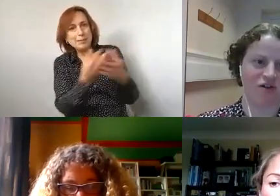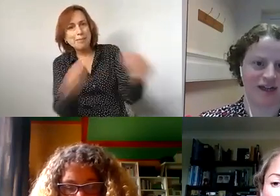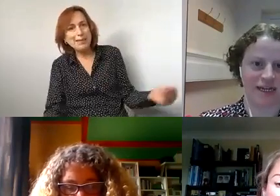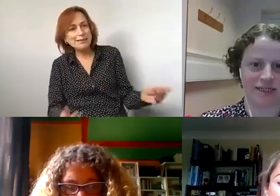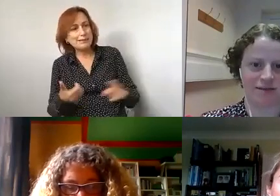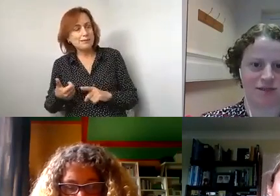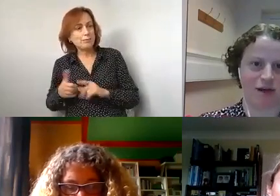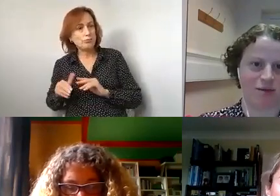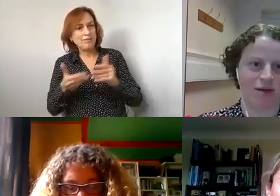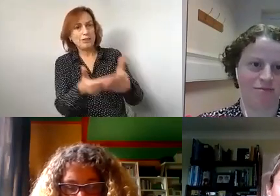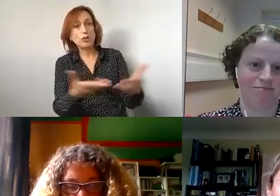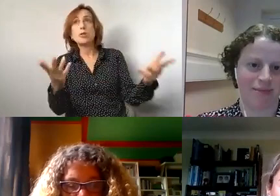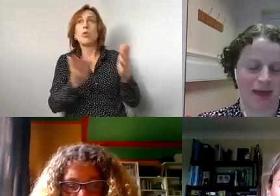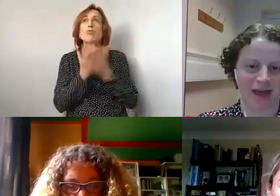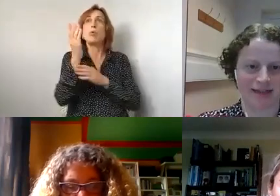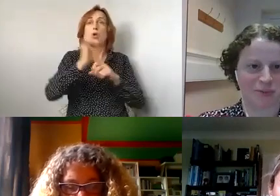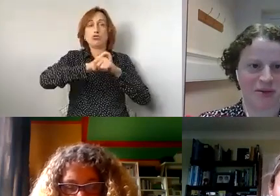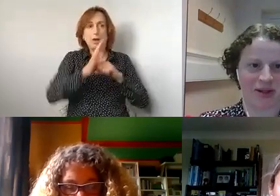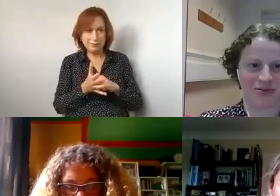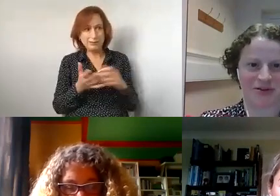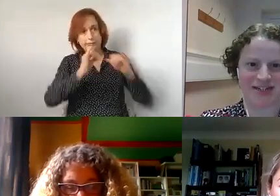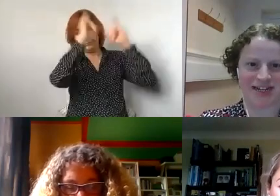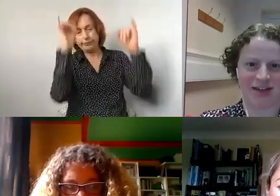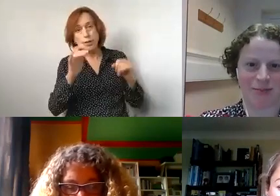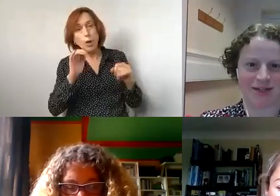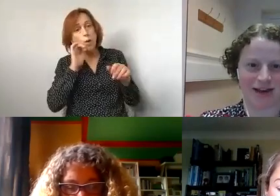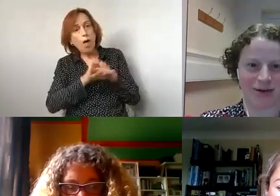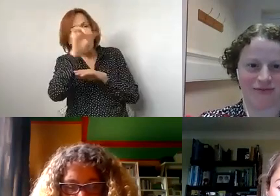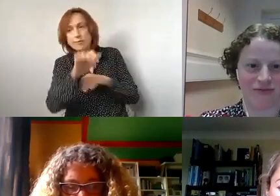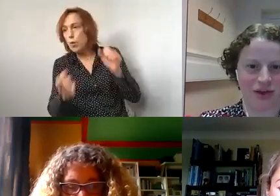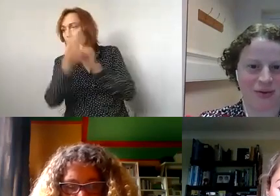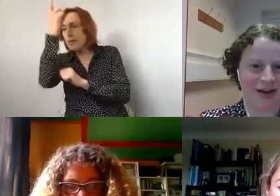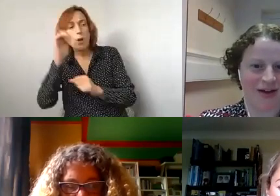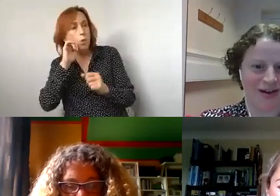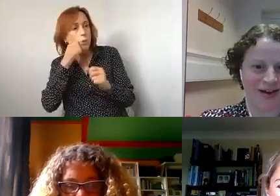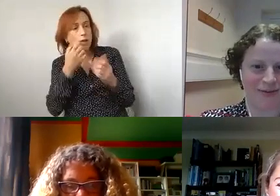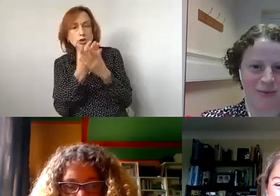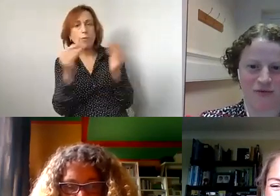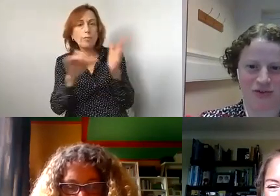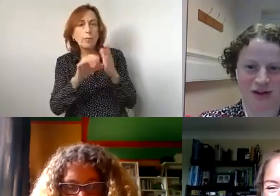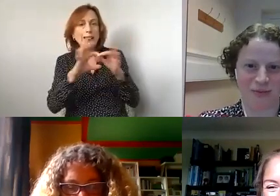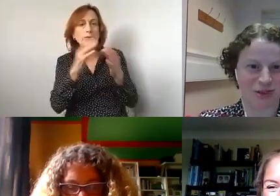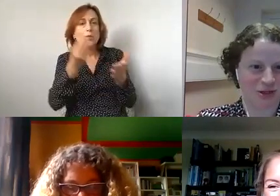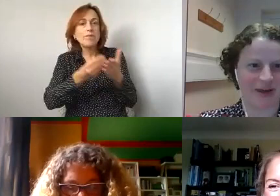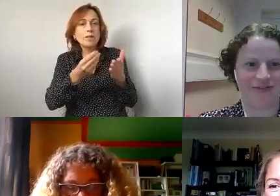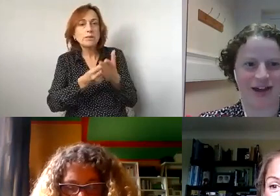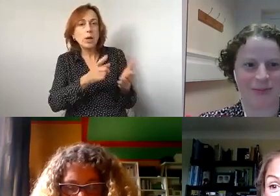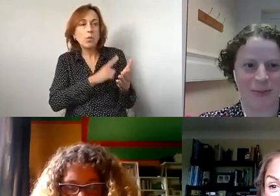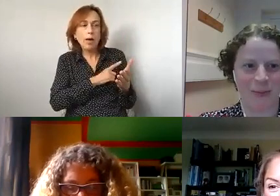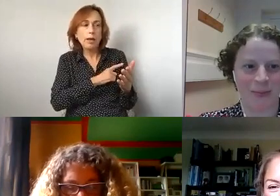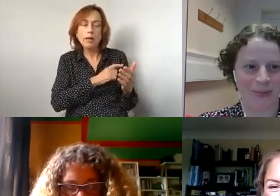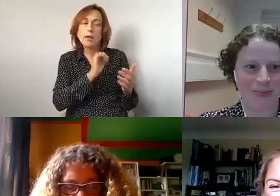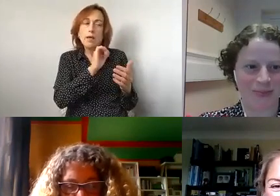during the crisis. So I guess that's one that we'll have to put to DfE, but does anyone have a view on what funding should be